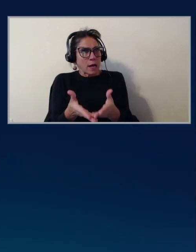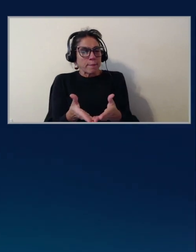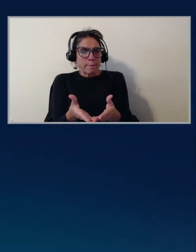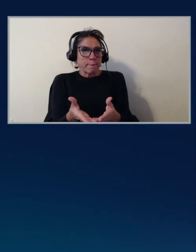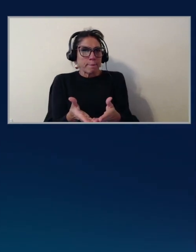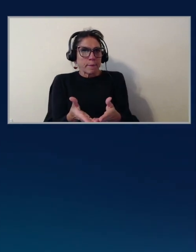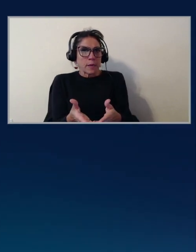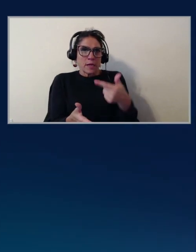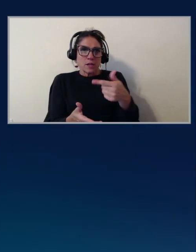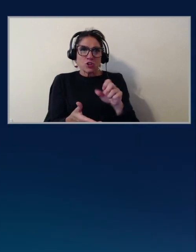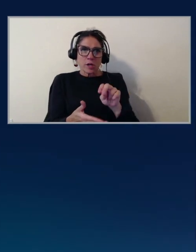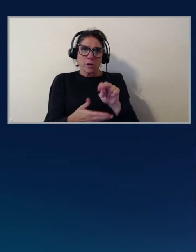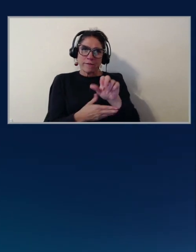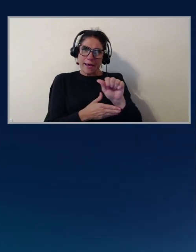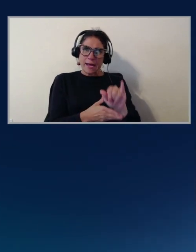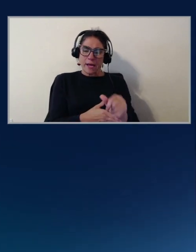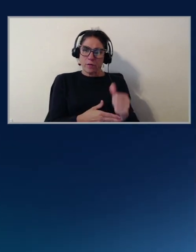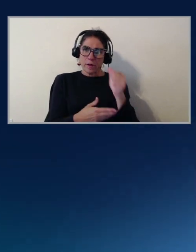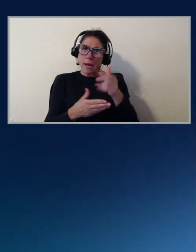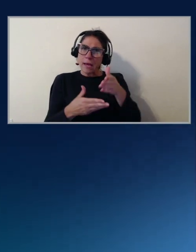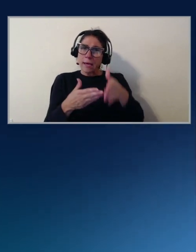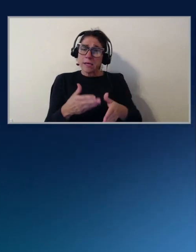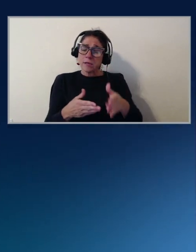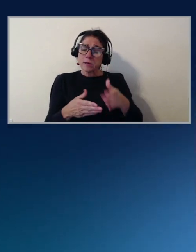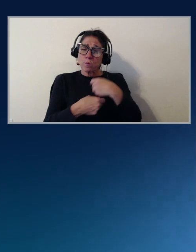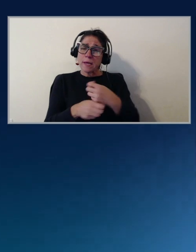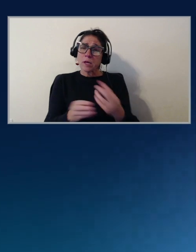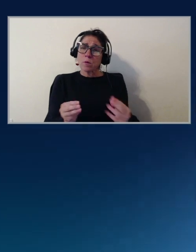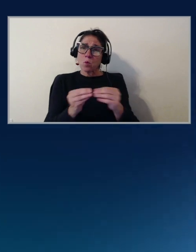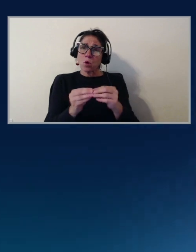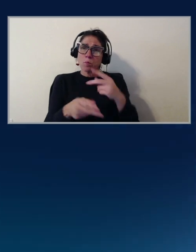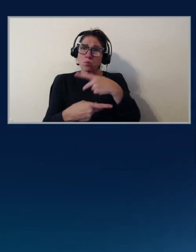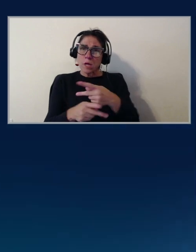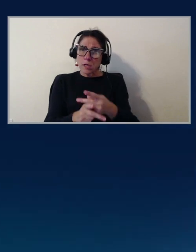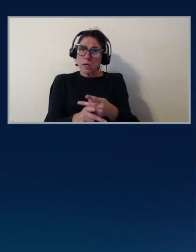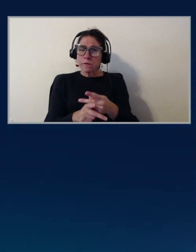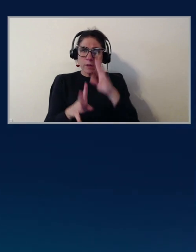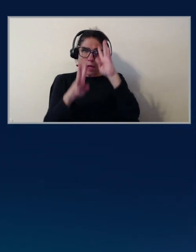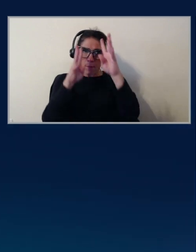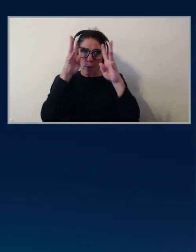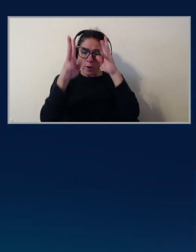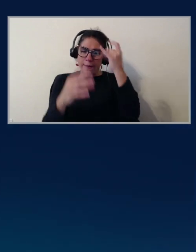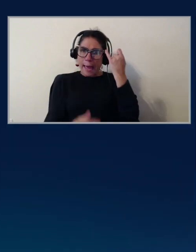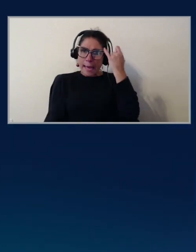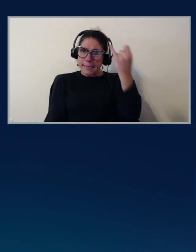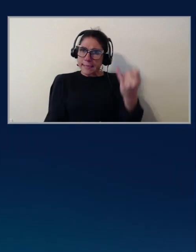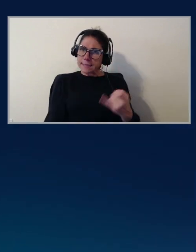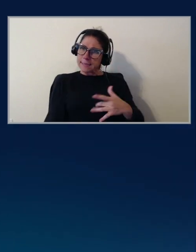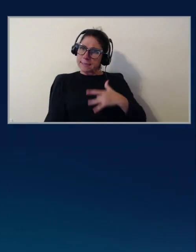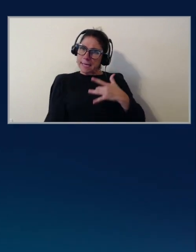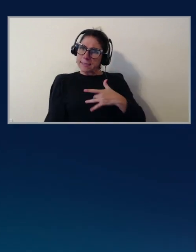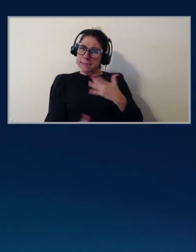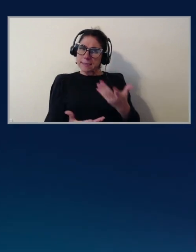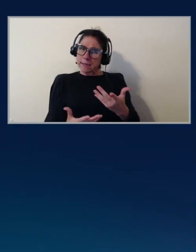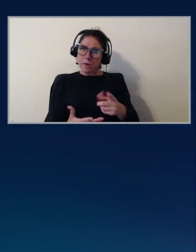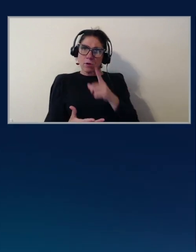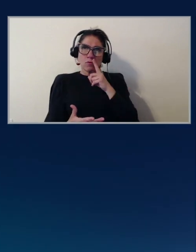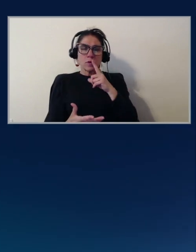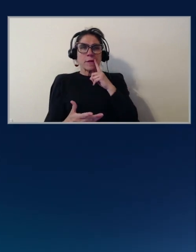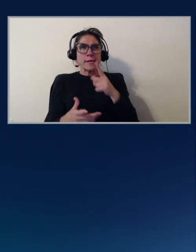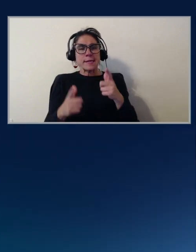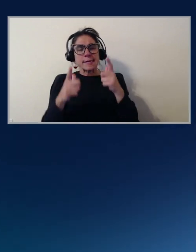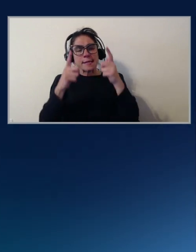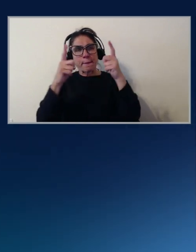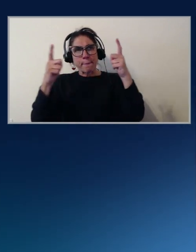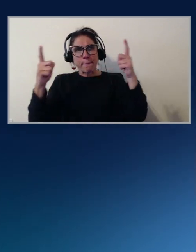generative AI on the back end, making this more productive and helping come up with these ideas. Can you give a sense of, at a really big scale,